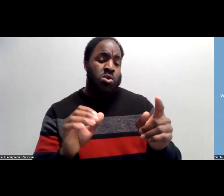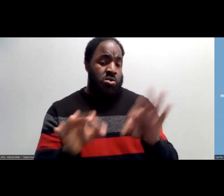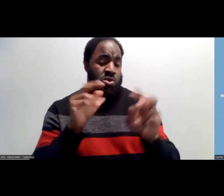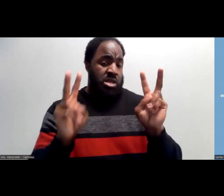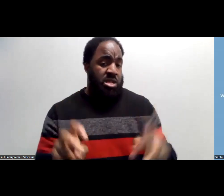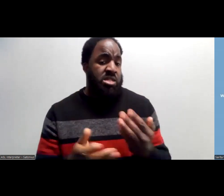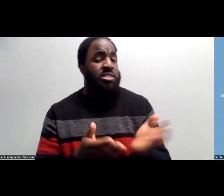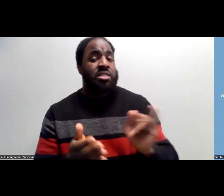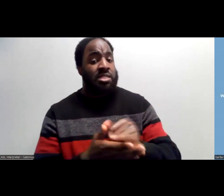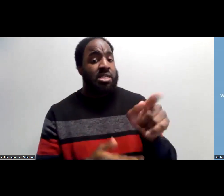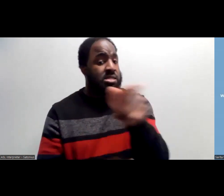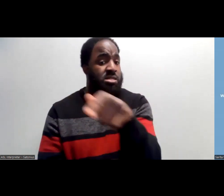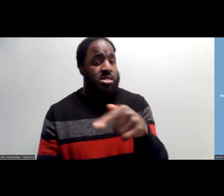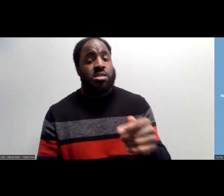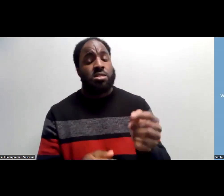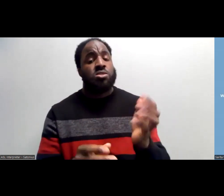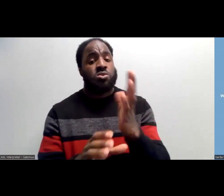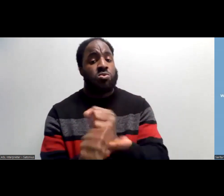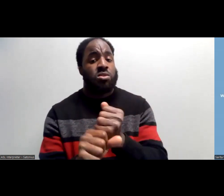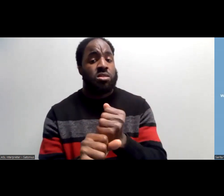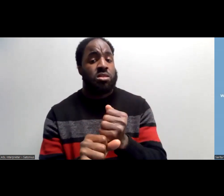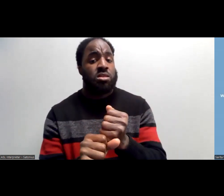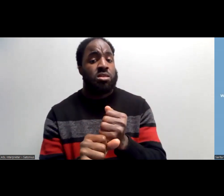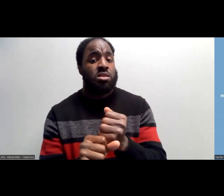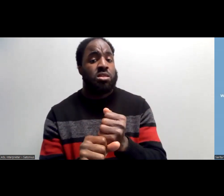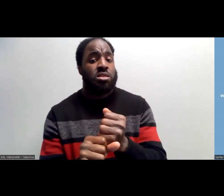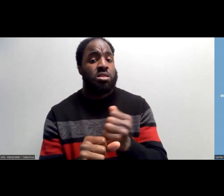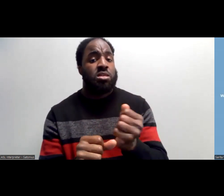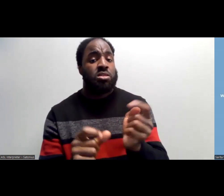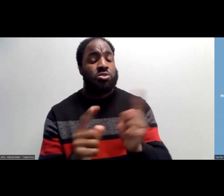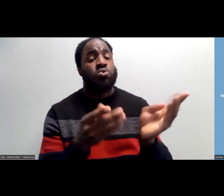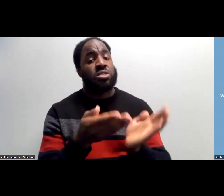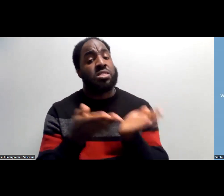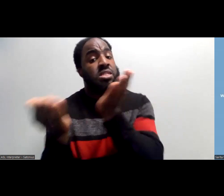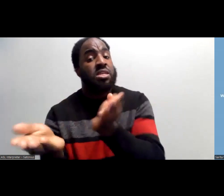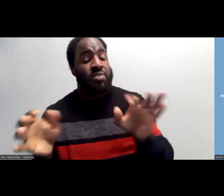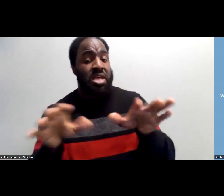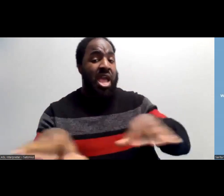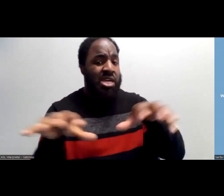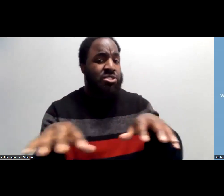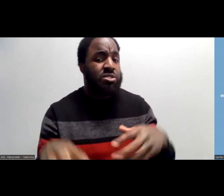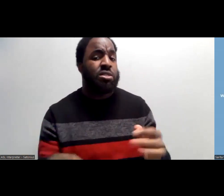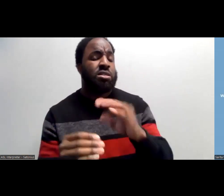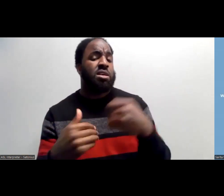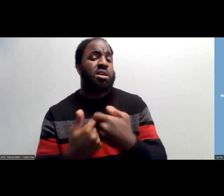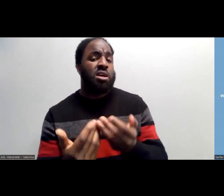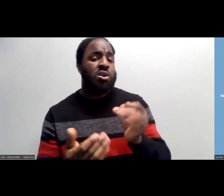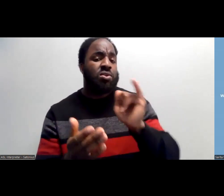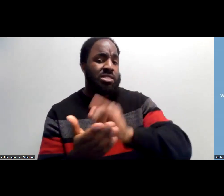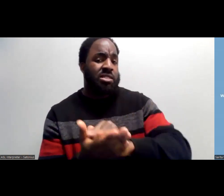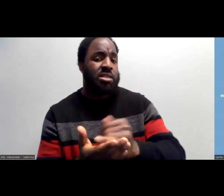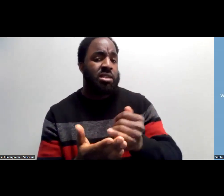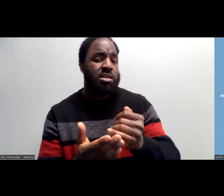that they actually get to the, you know, into the deliver, the action, right? Like, and how is that being, you know,